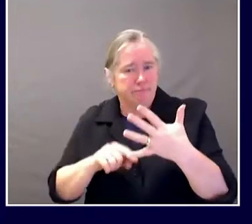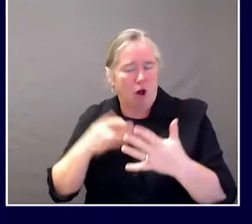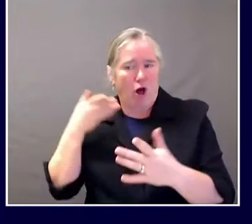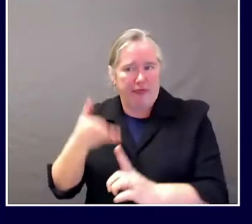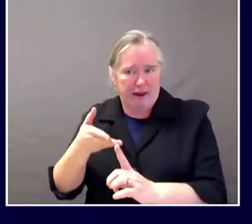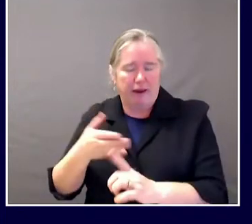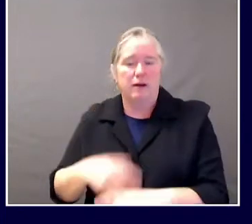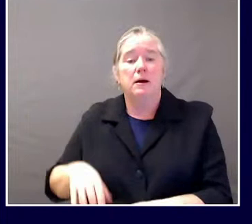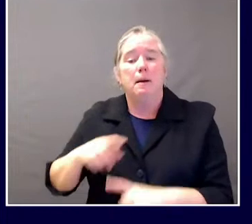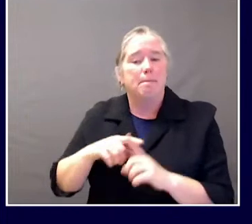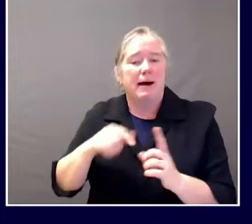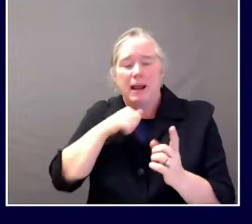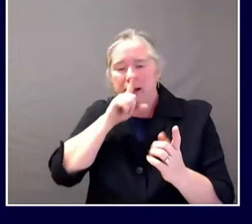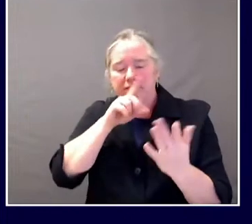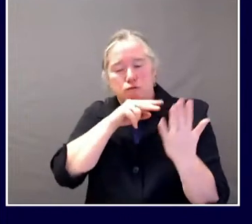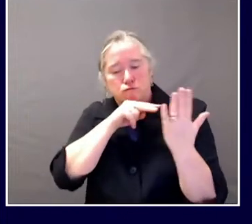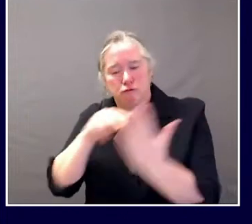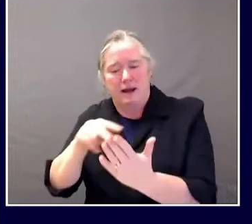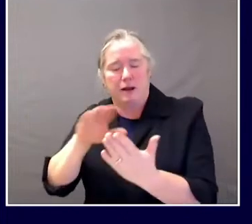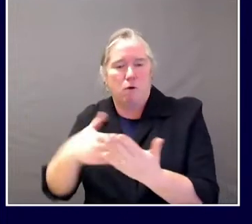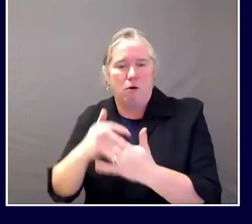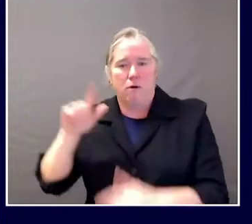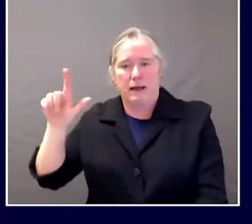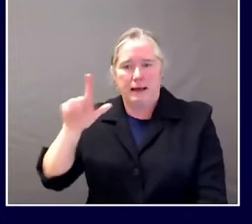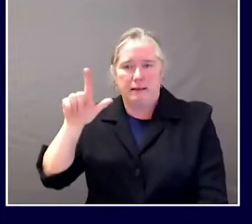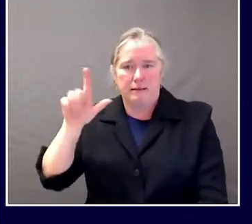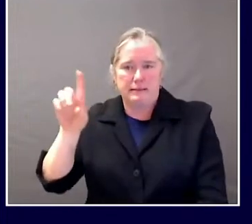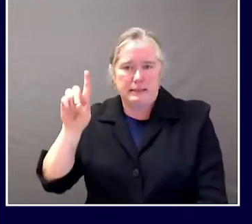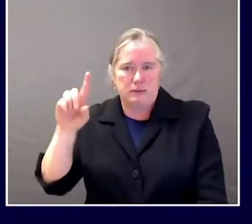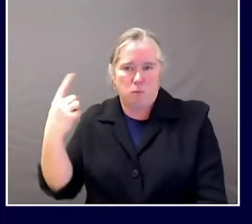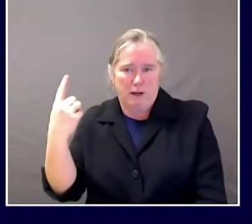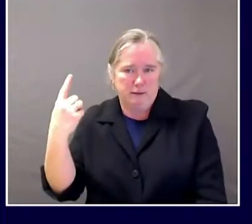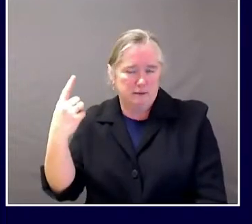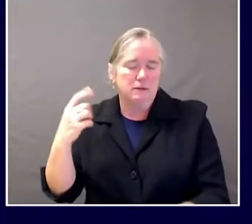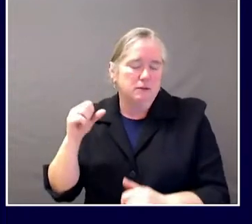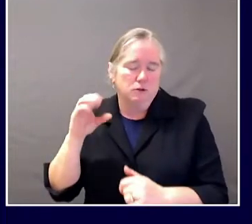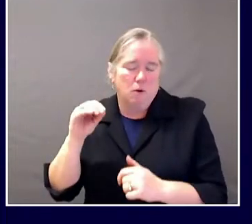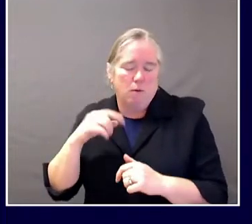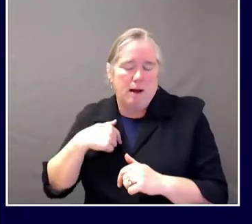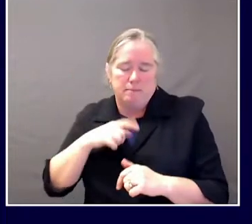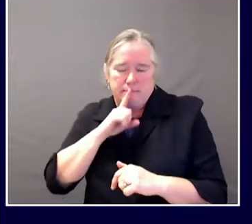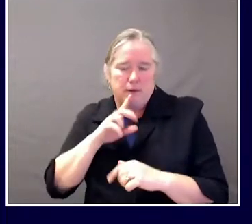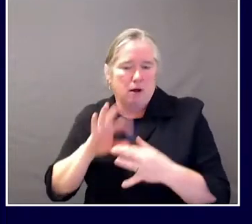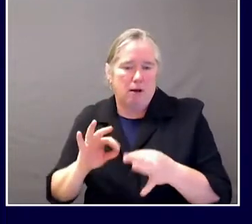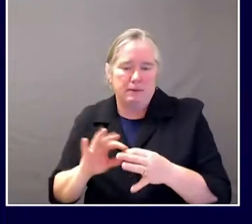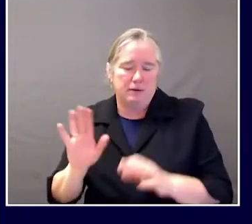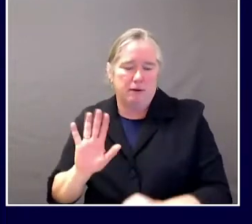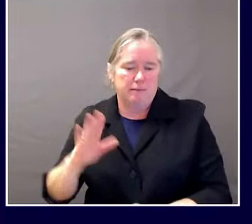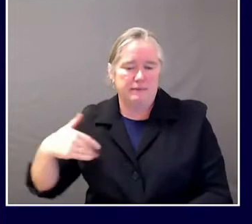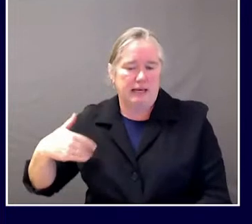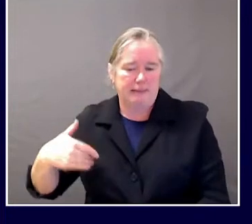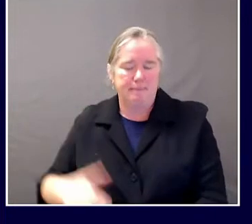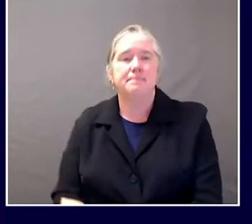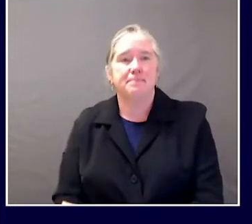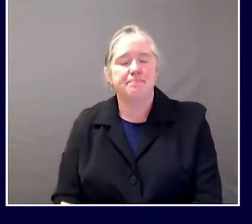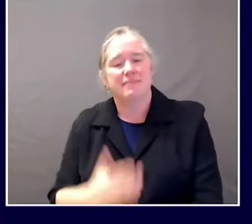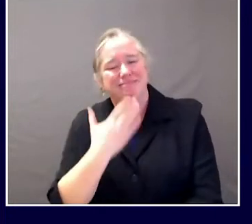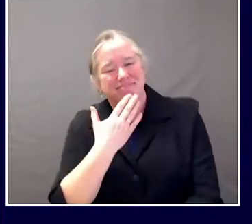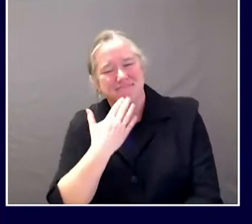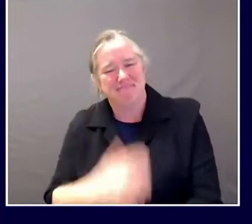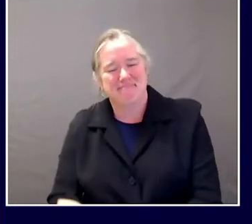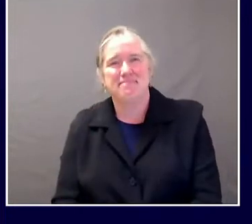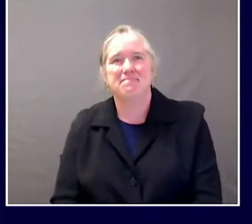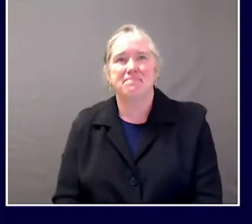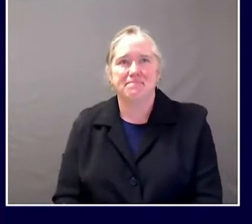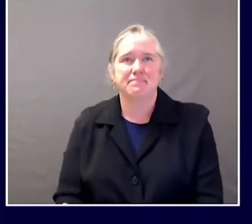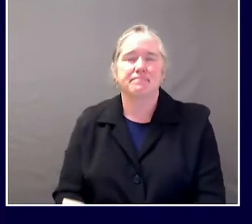really comment it on with specificity. Okay, I appreciate that. Thanks. I'm going to turn things over